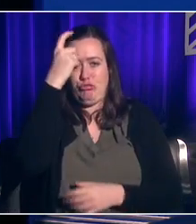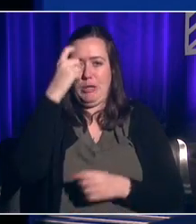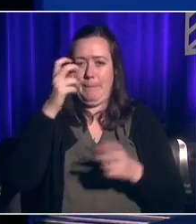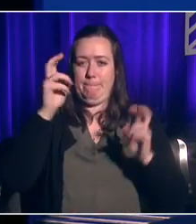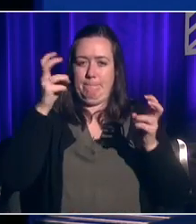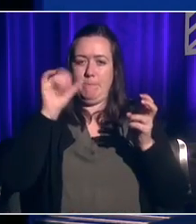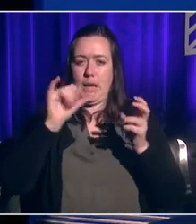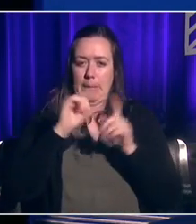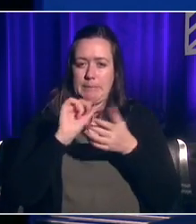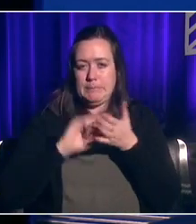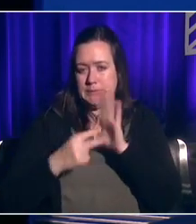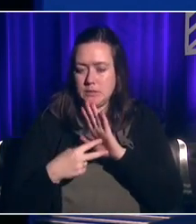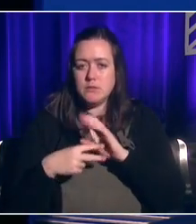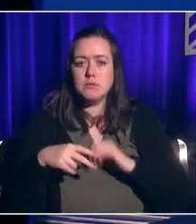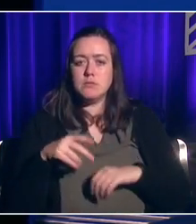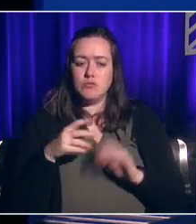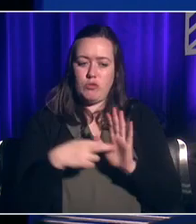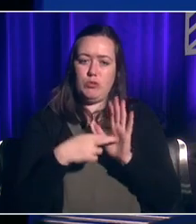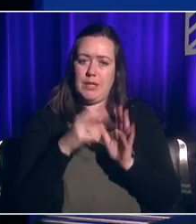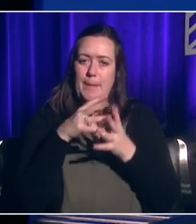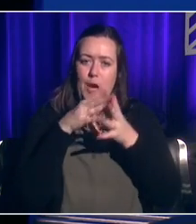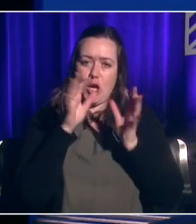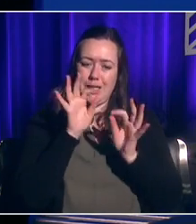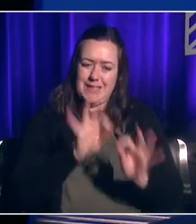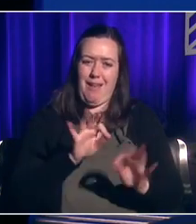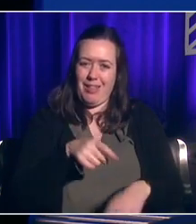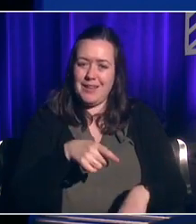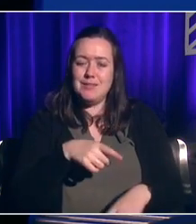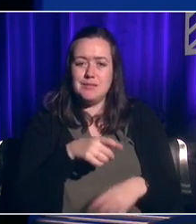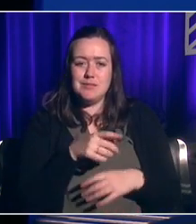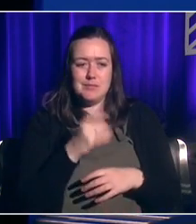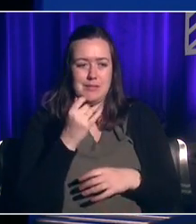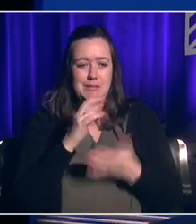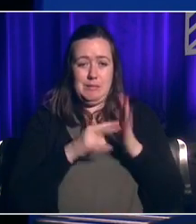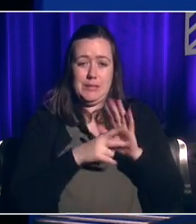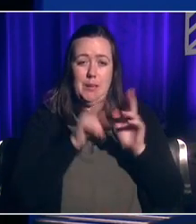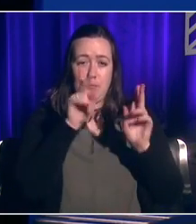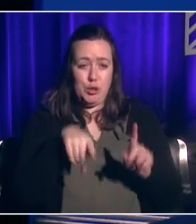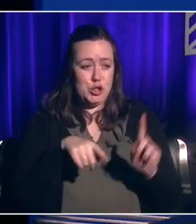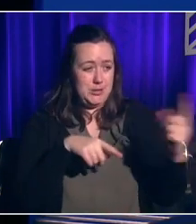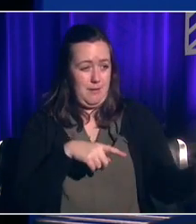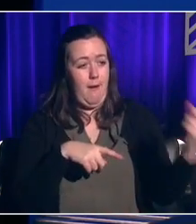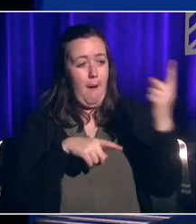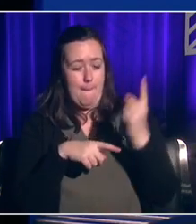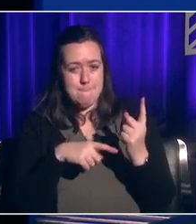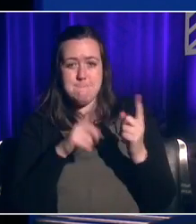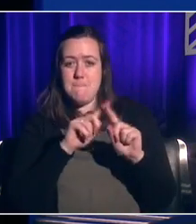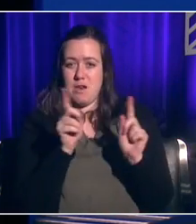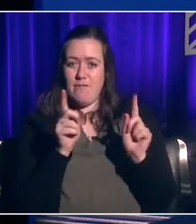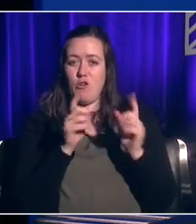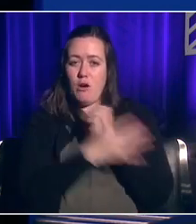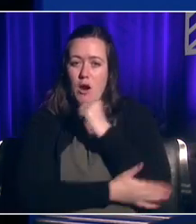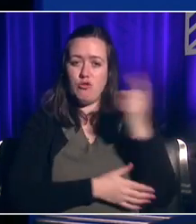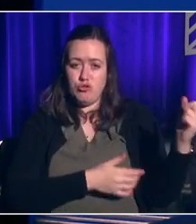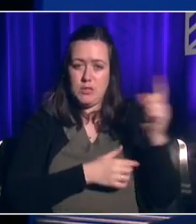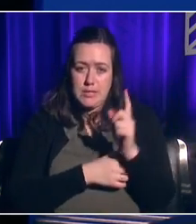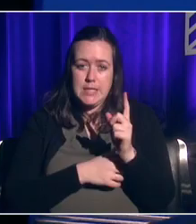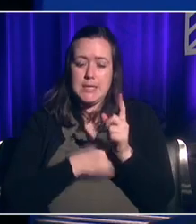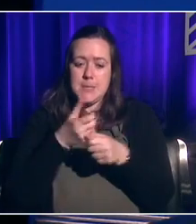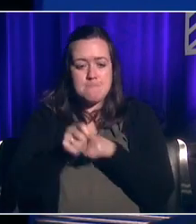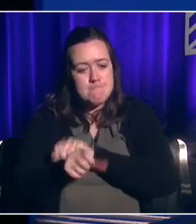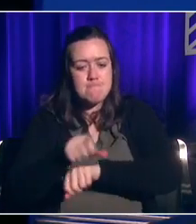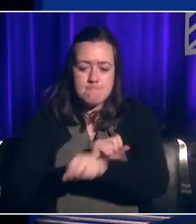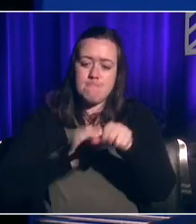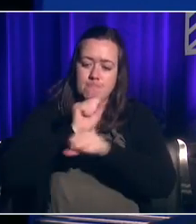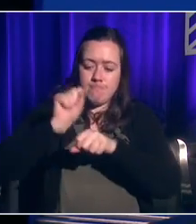idea of a person of coming from a different country, mobilizing themselves, working really hard to